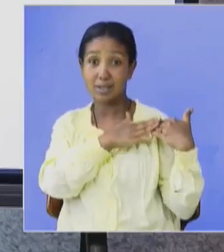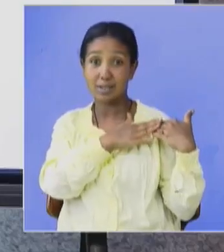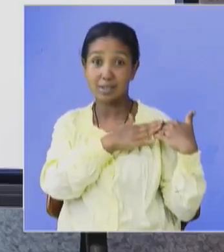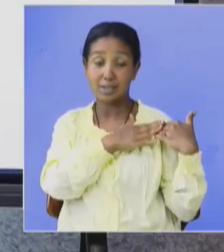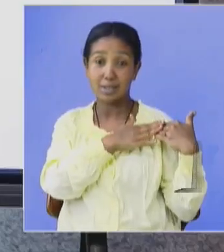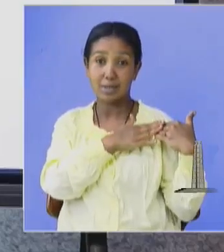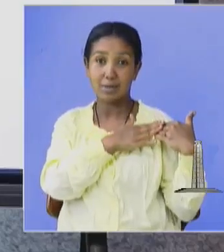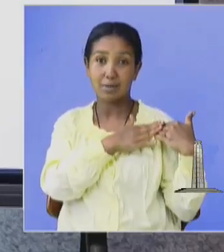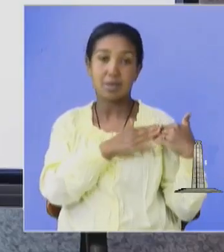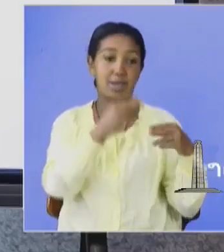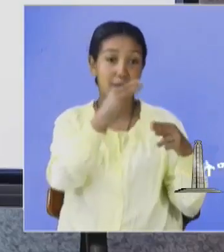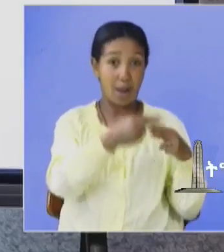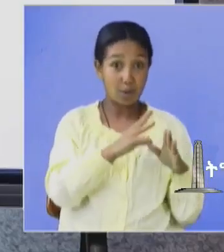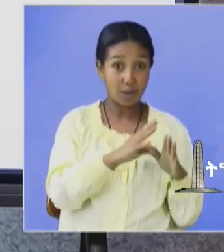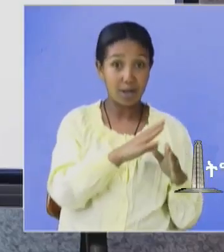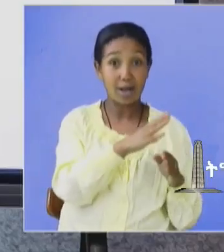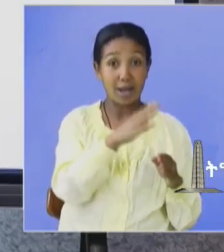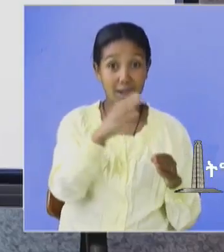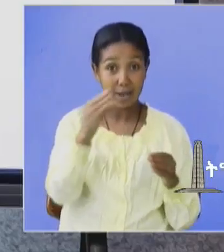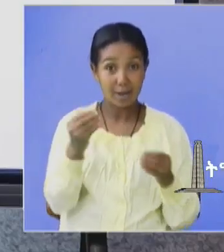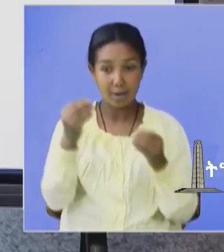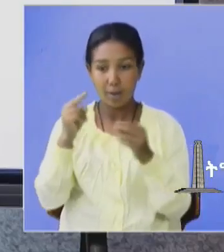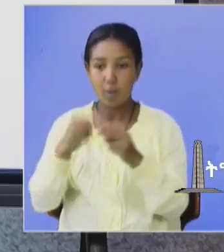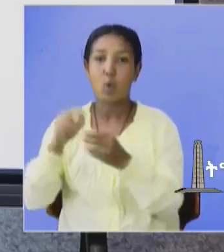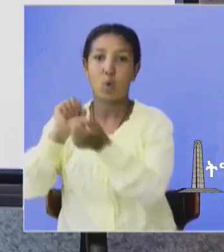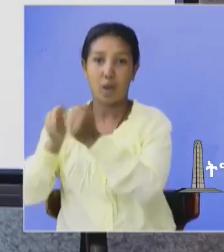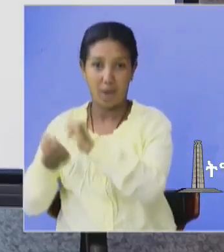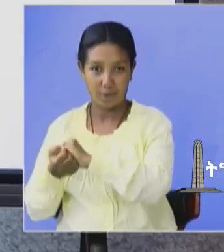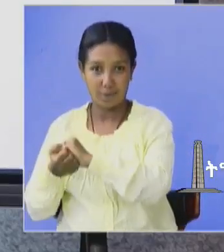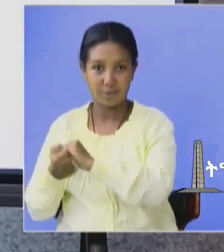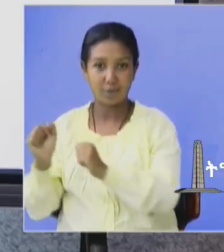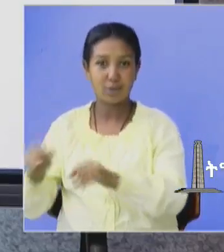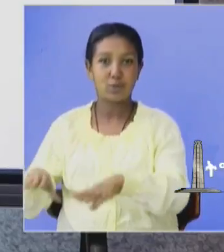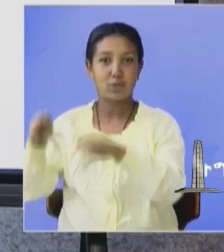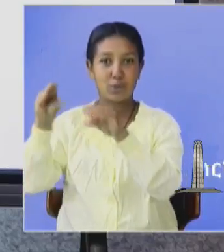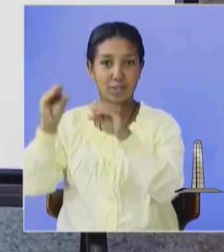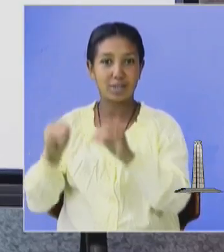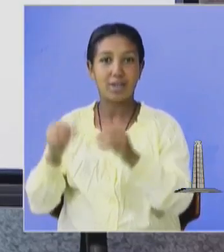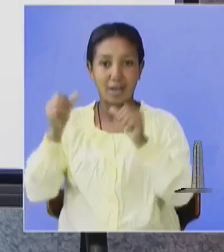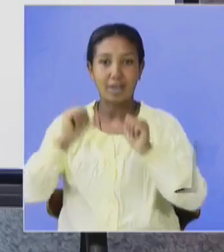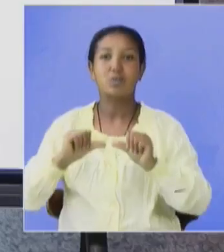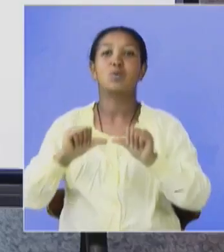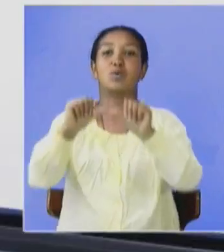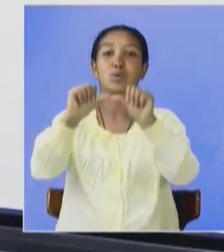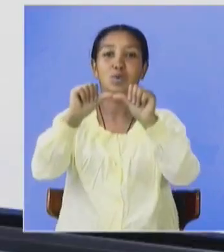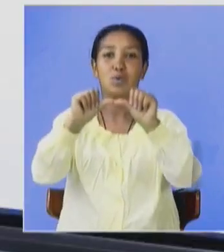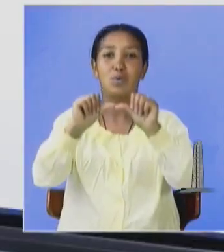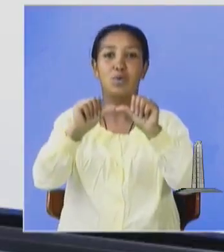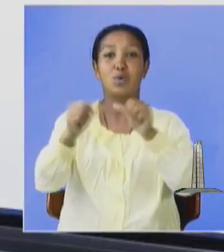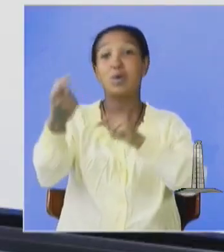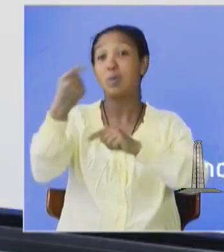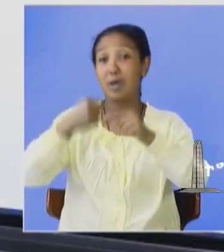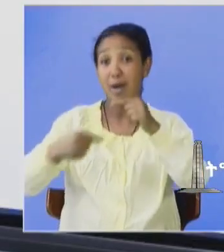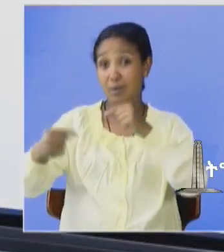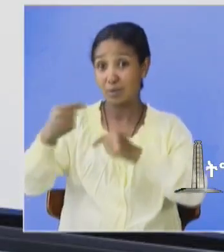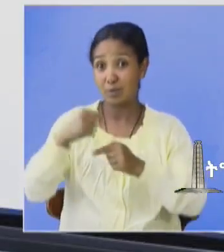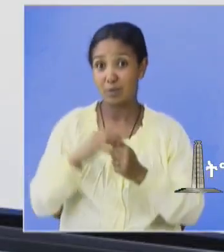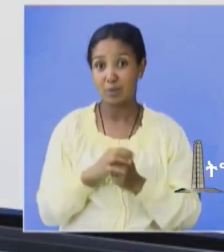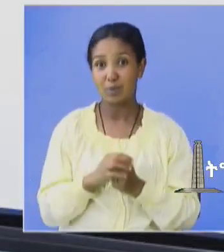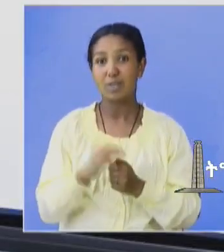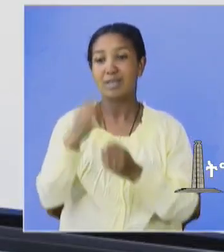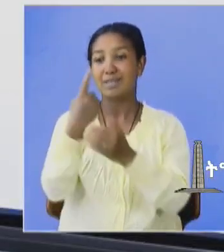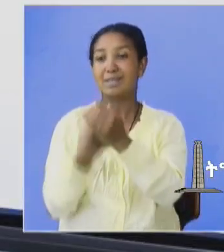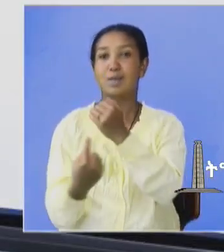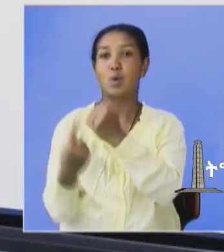specifically noun, and also pronoun. Students, let us continue. When we come to